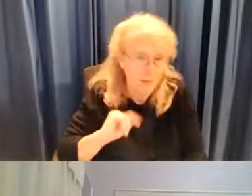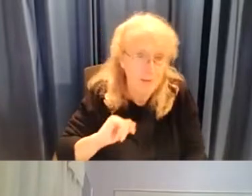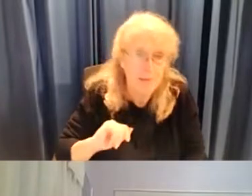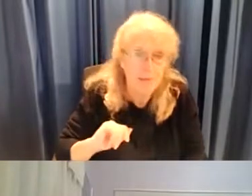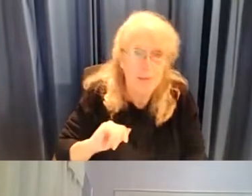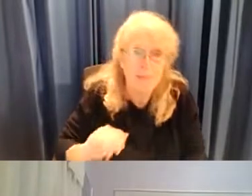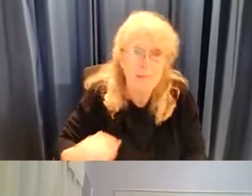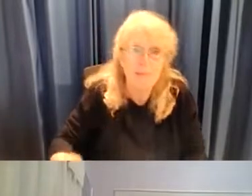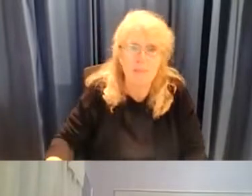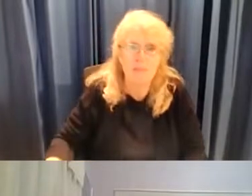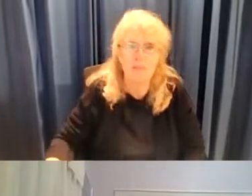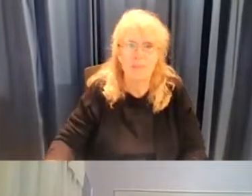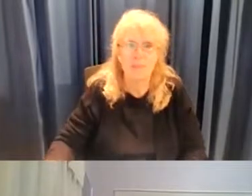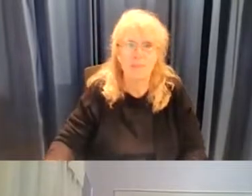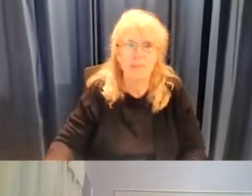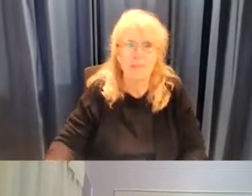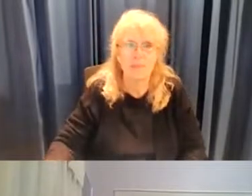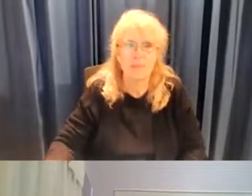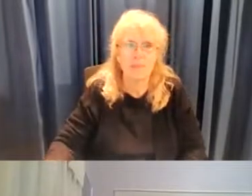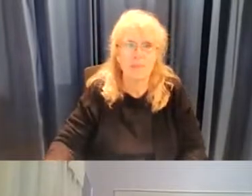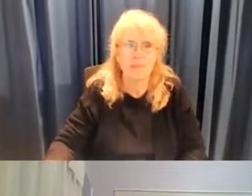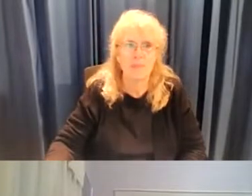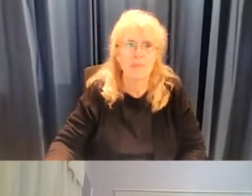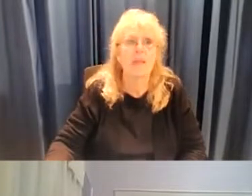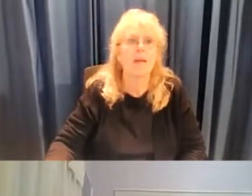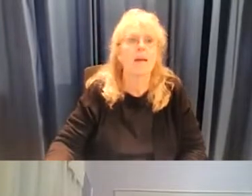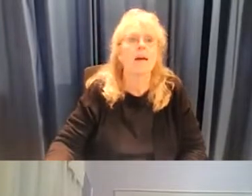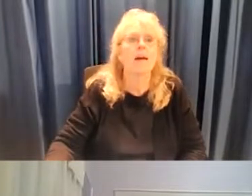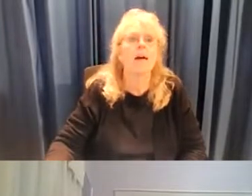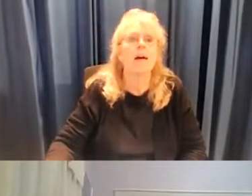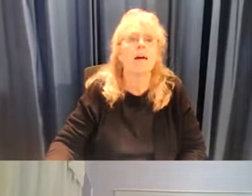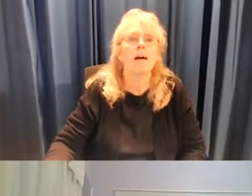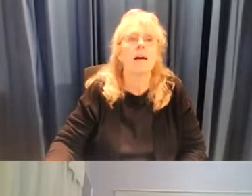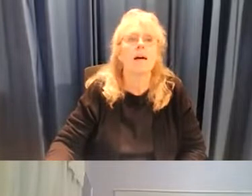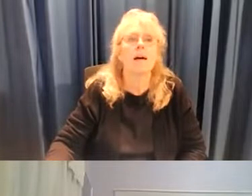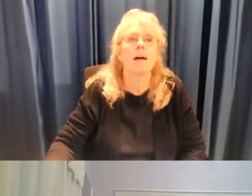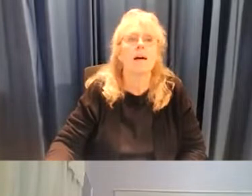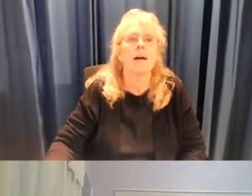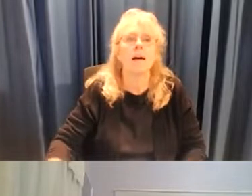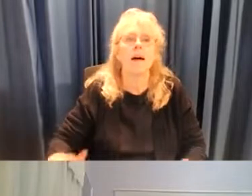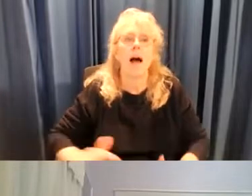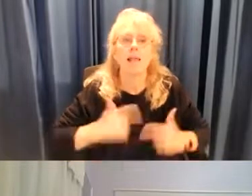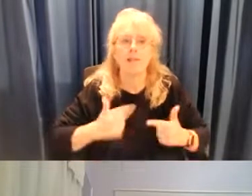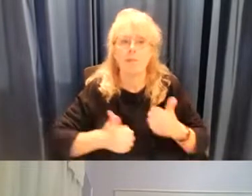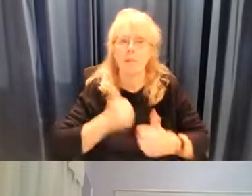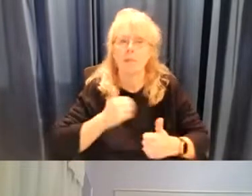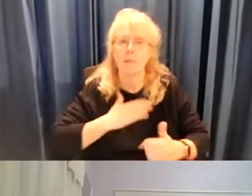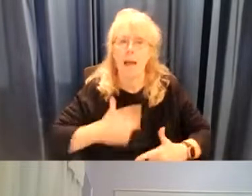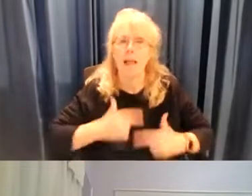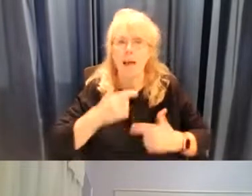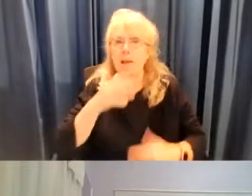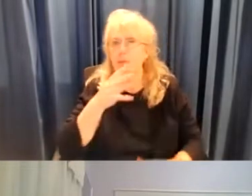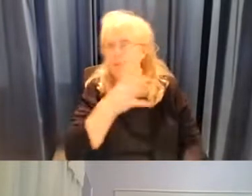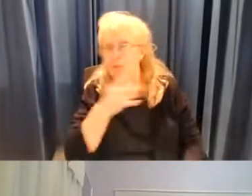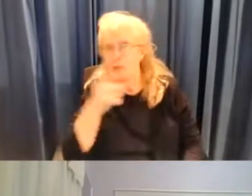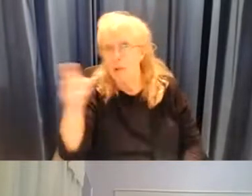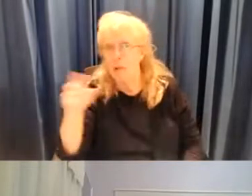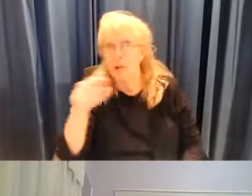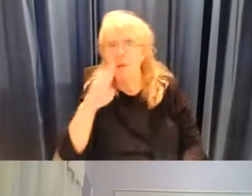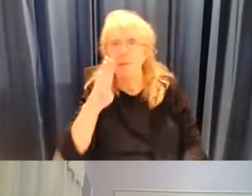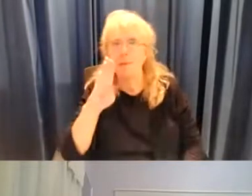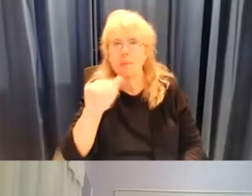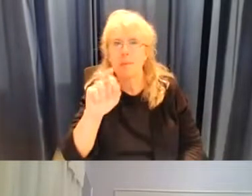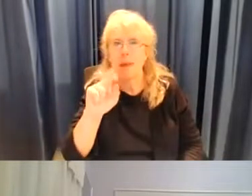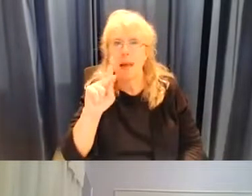Okay, well, this is something I live most of my life in rural Oregon, out by Banks and up in the Mountaindale, Pumpkin Ridge